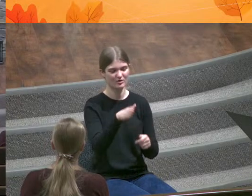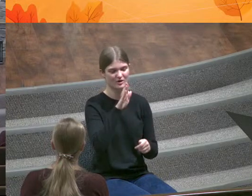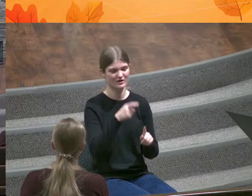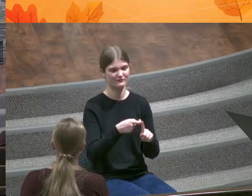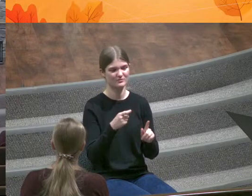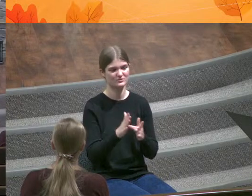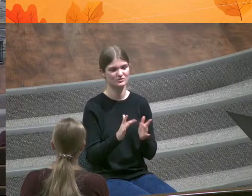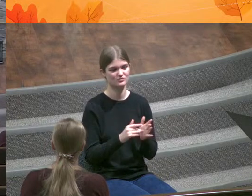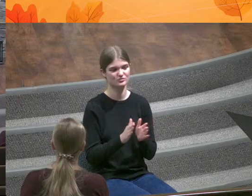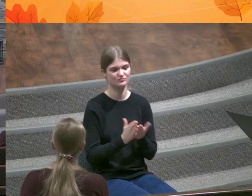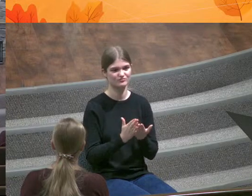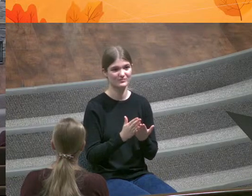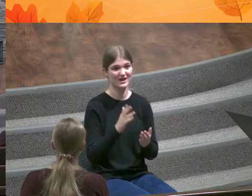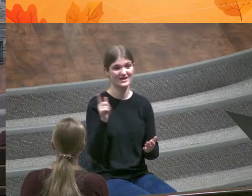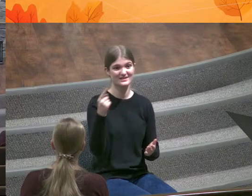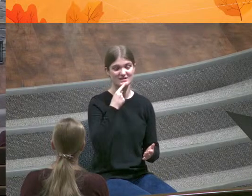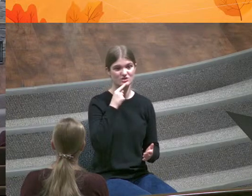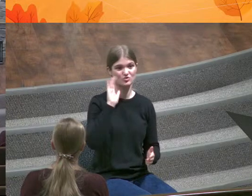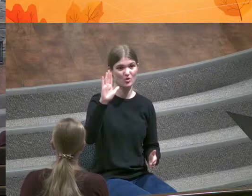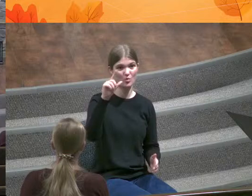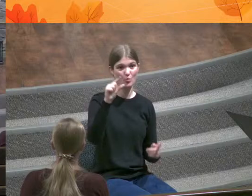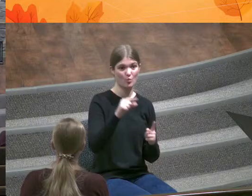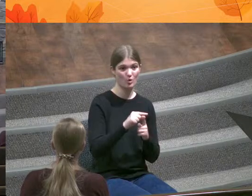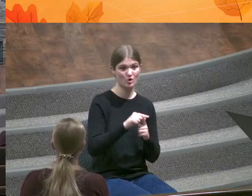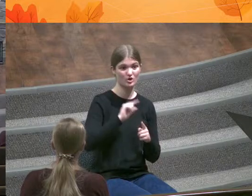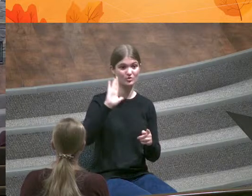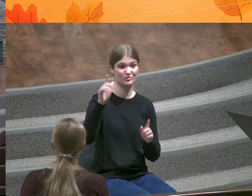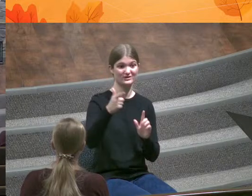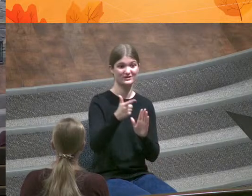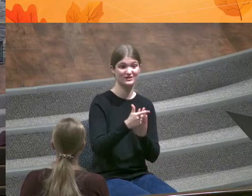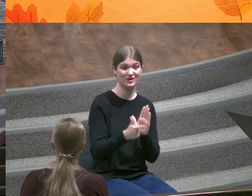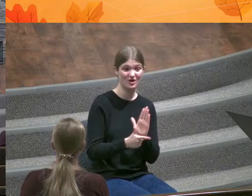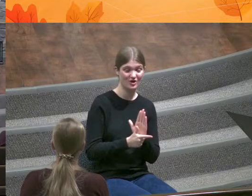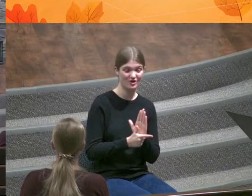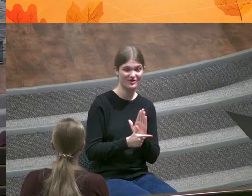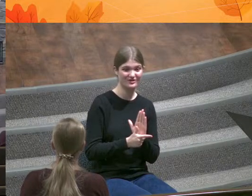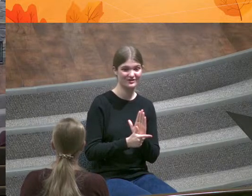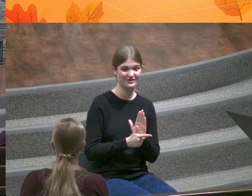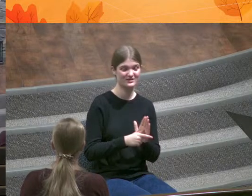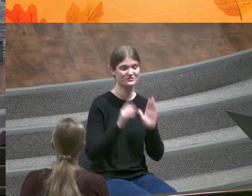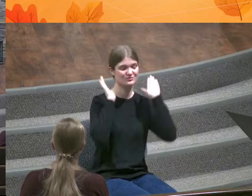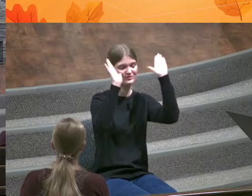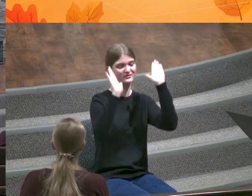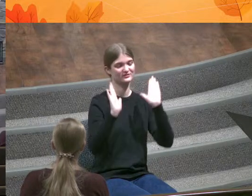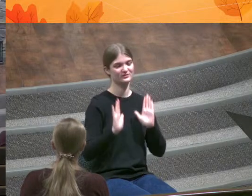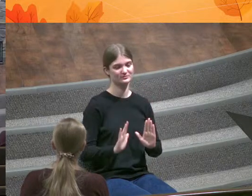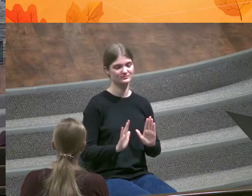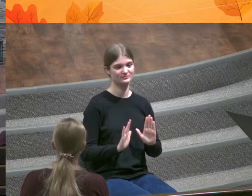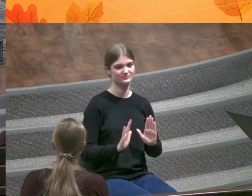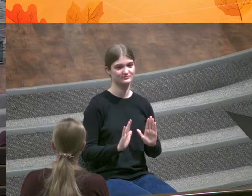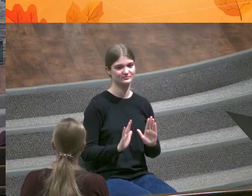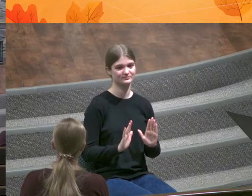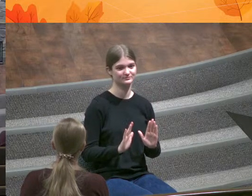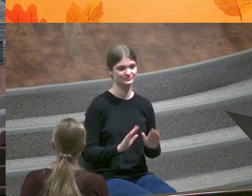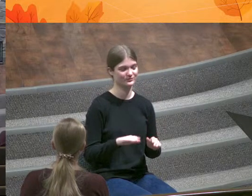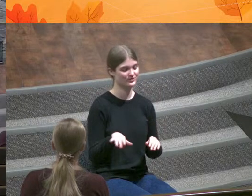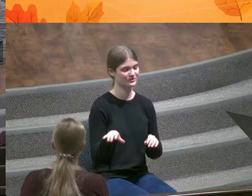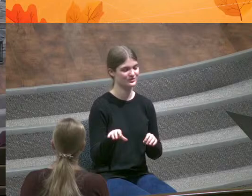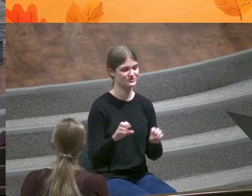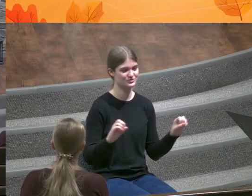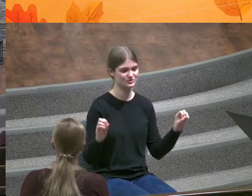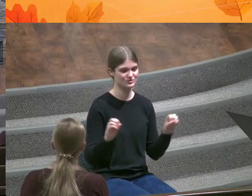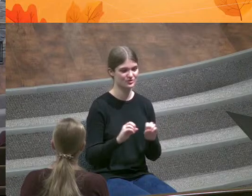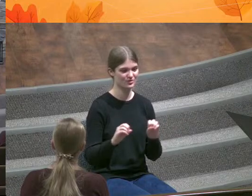And so he says, your word, your law, your precepts are wonderful. There